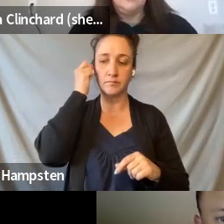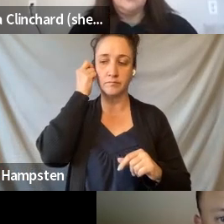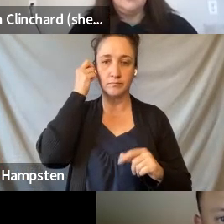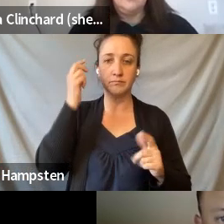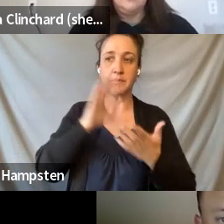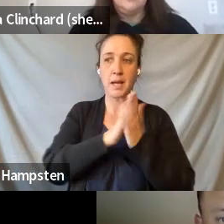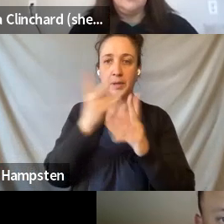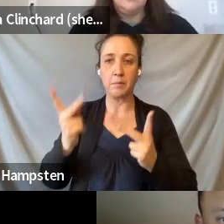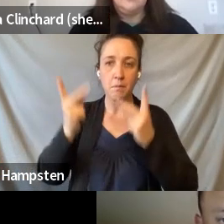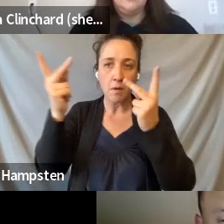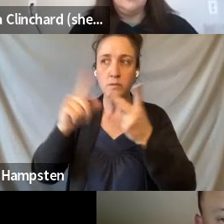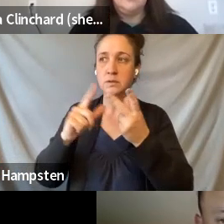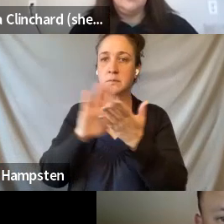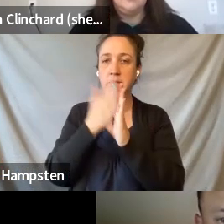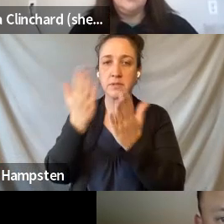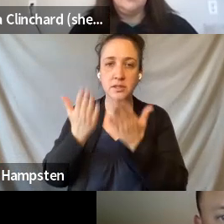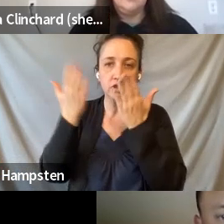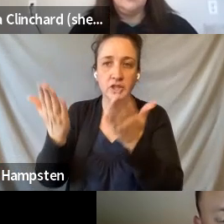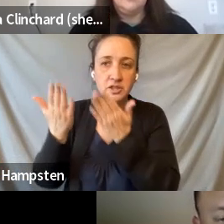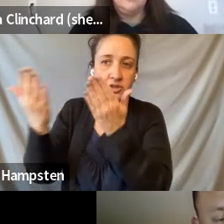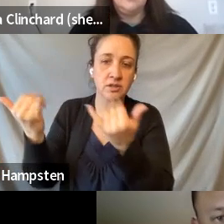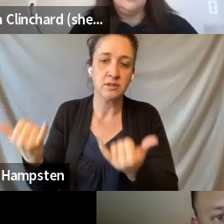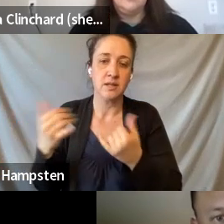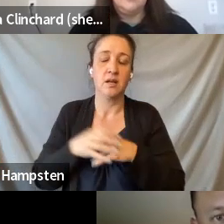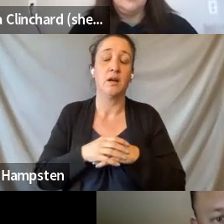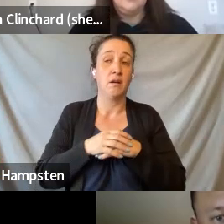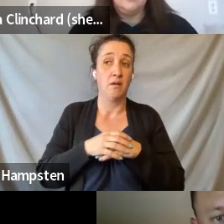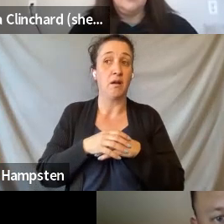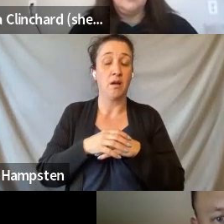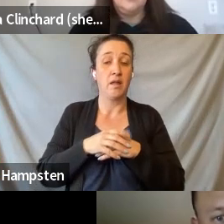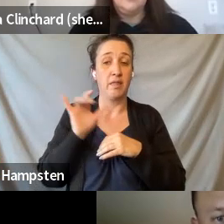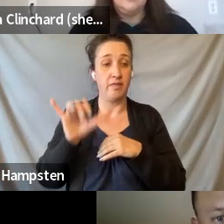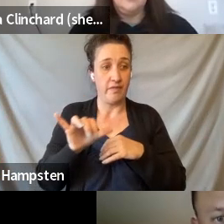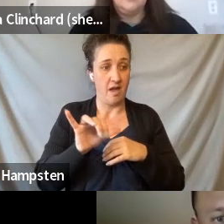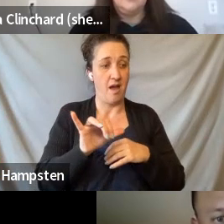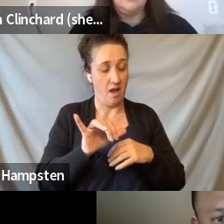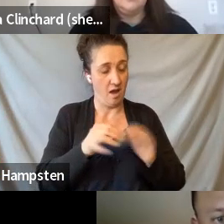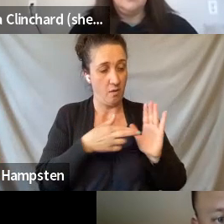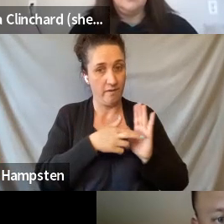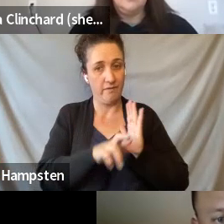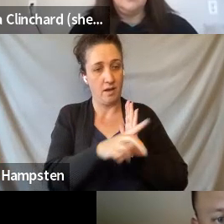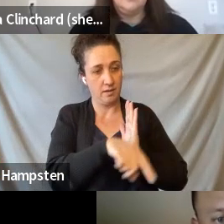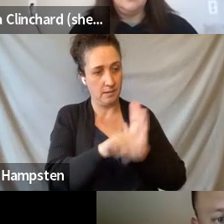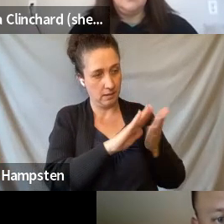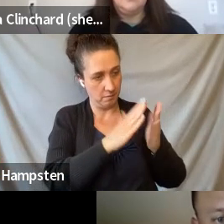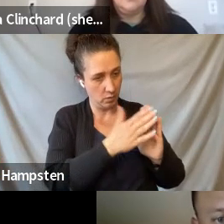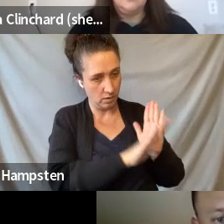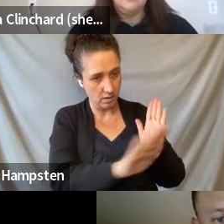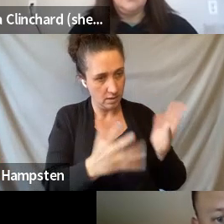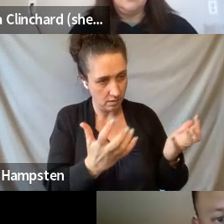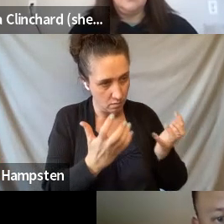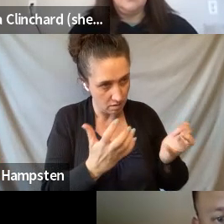proposals and suggestions now that reflect what the community was requesting has been a